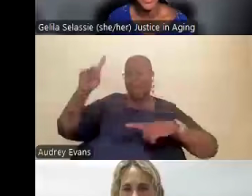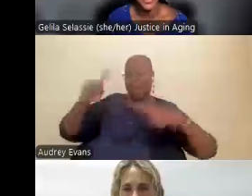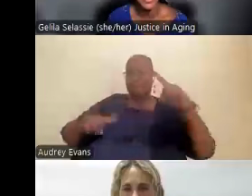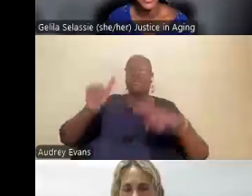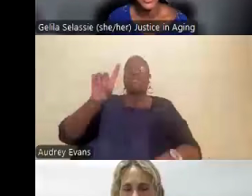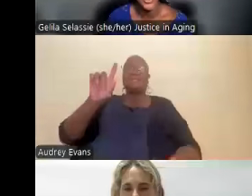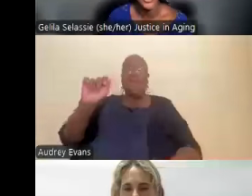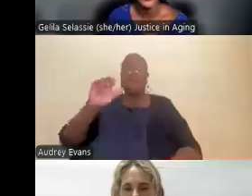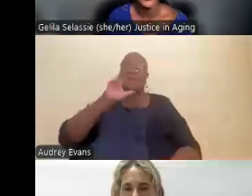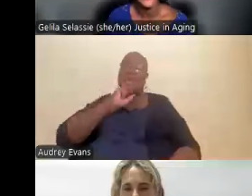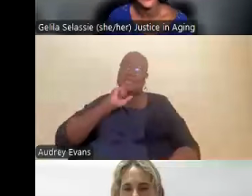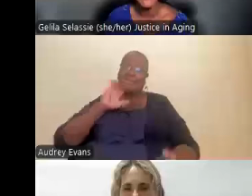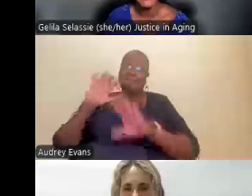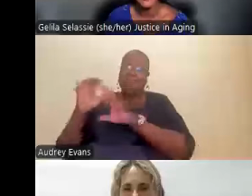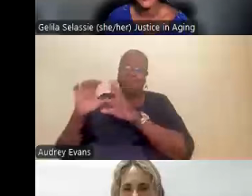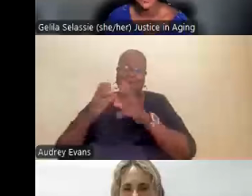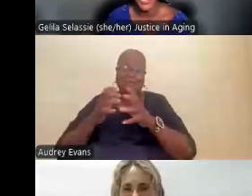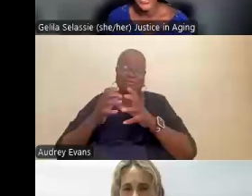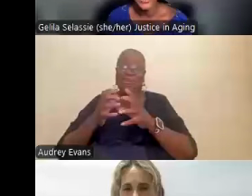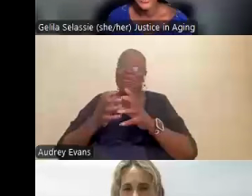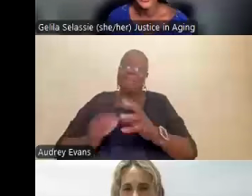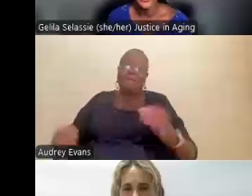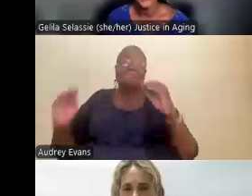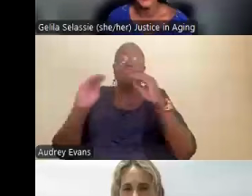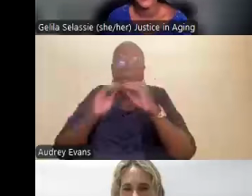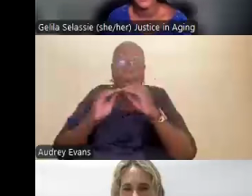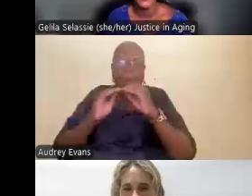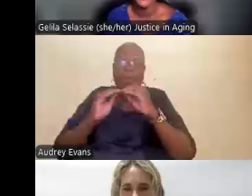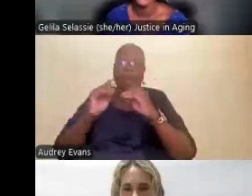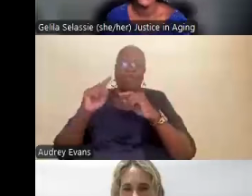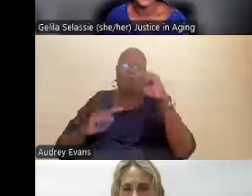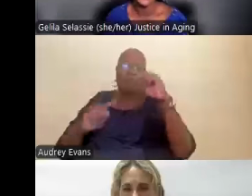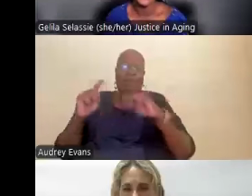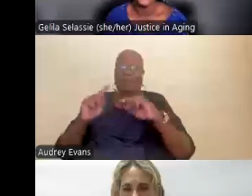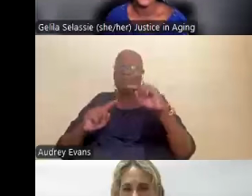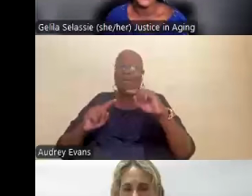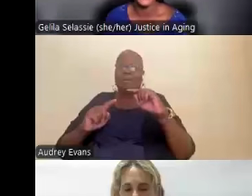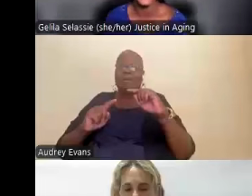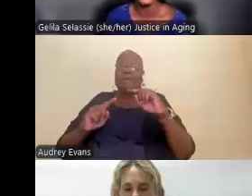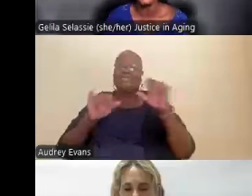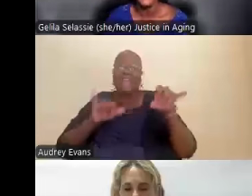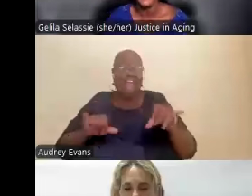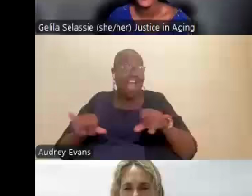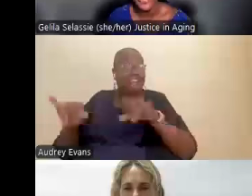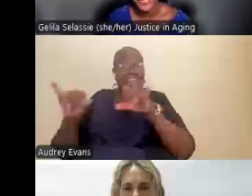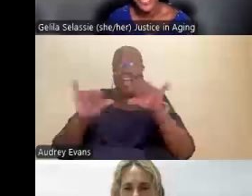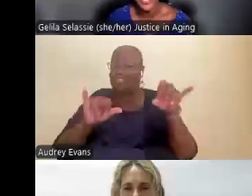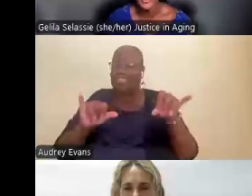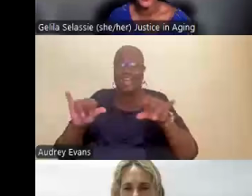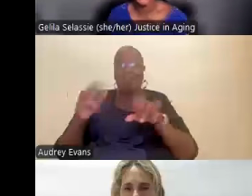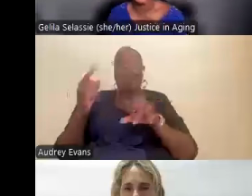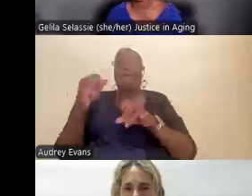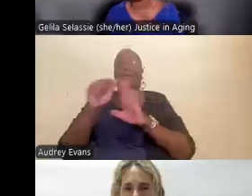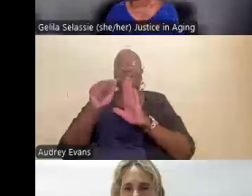aging populations. So there's even more variety, and there's very little standardization, even within one